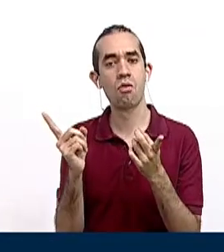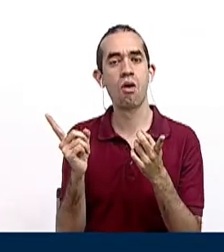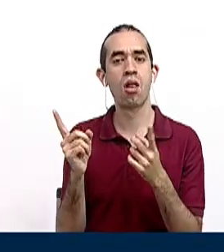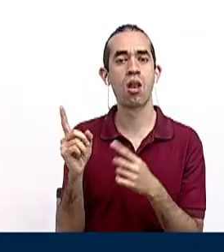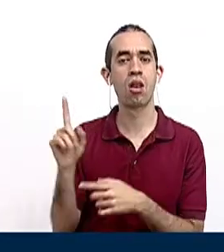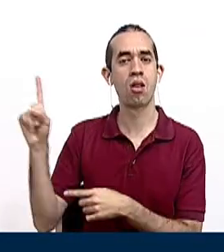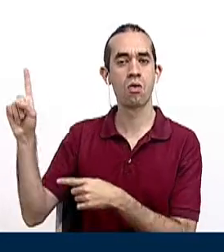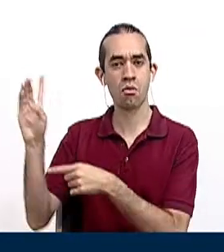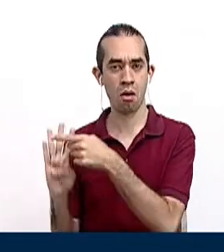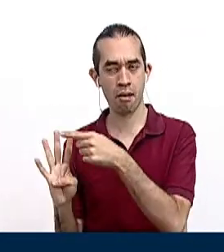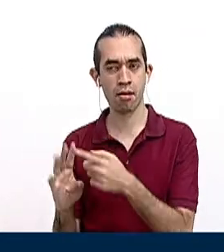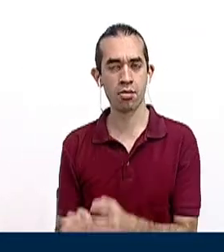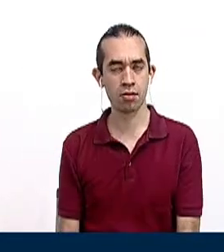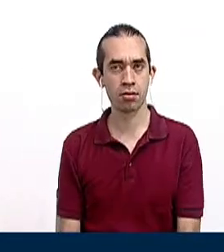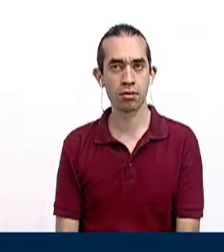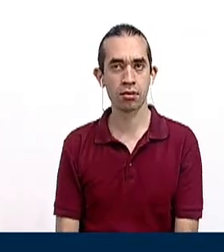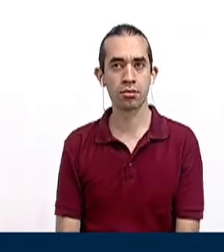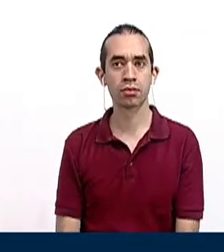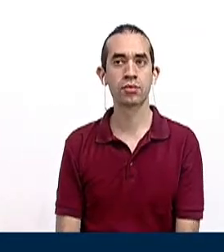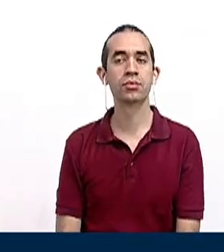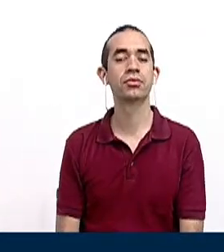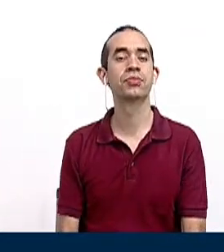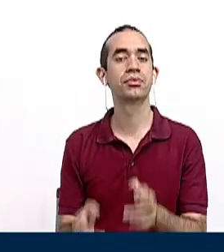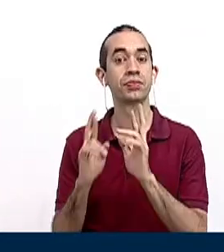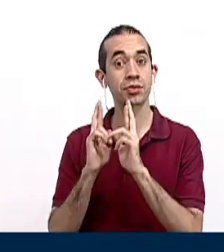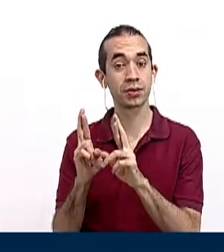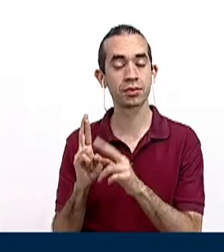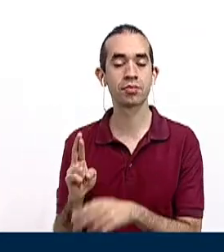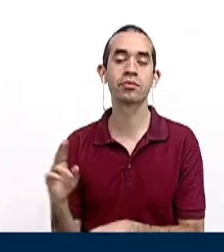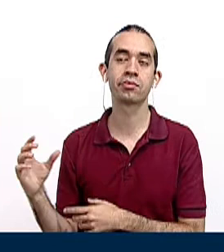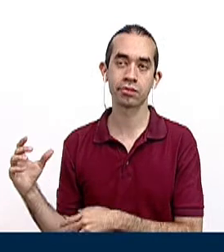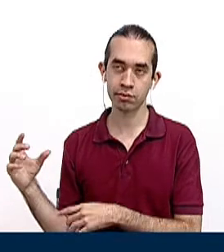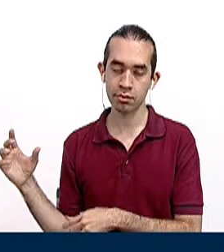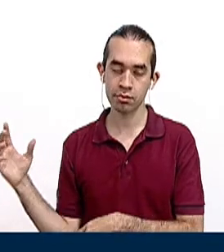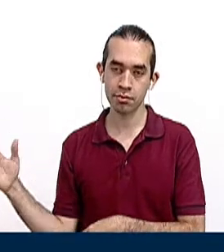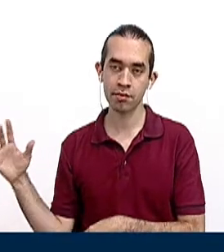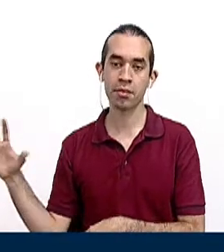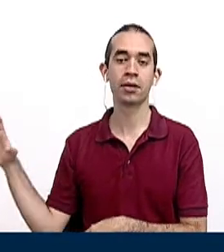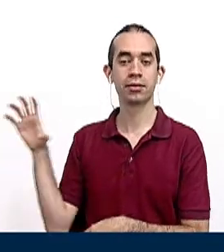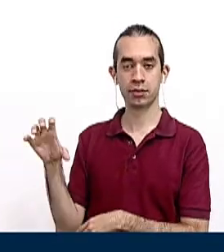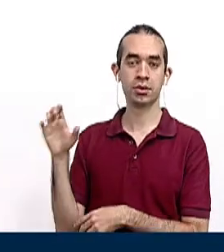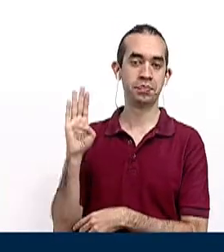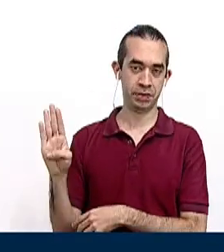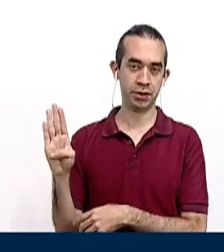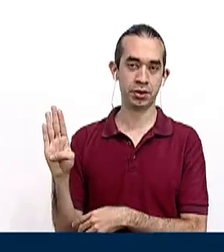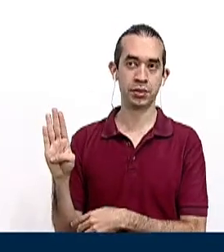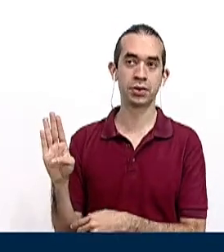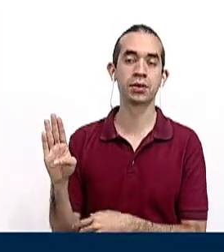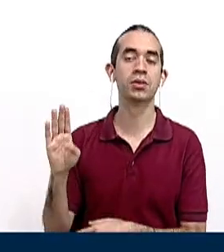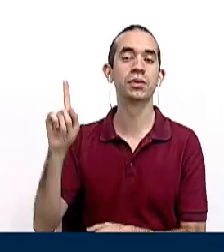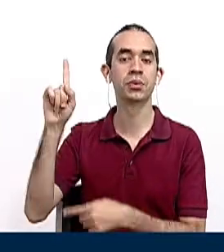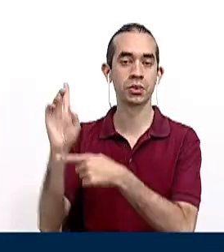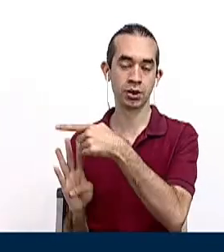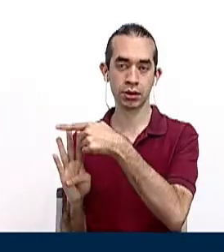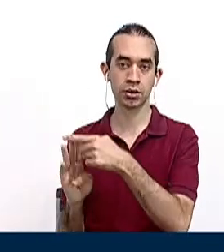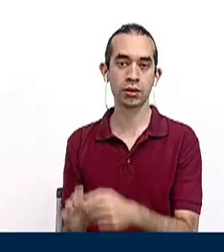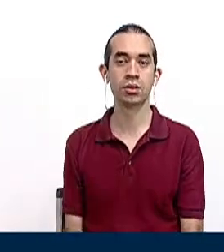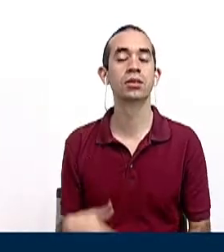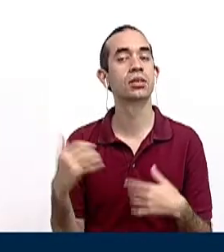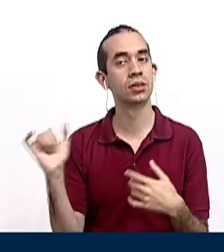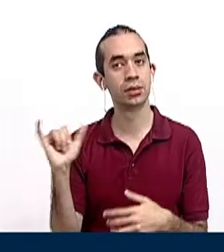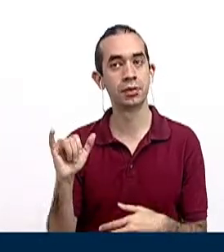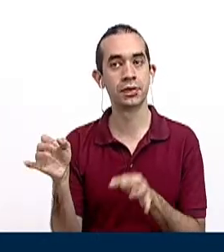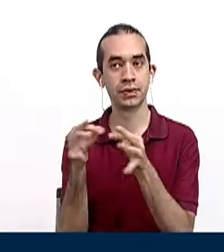quarter? Do you have the answer? Yes, it's picture B. That is quarter. And then I